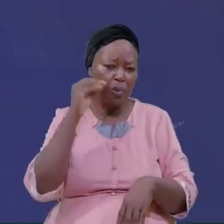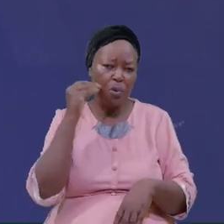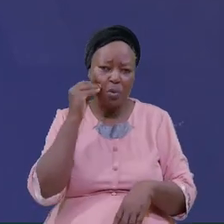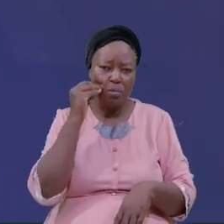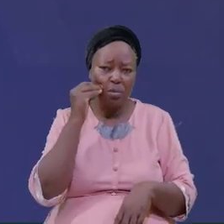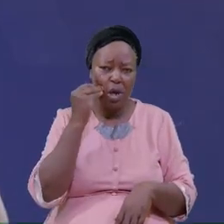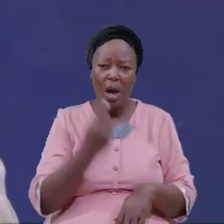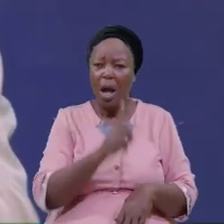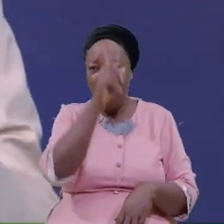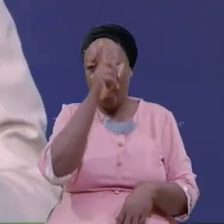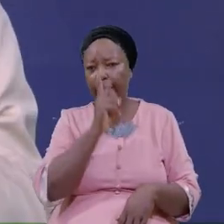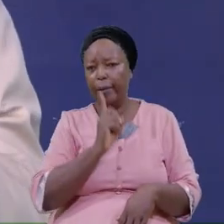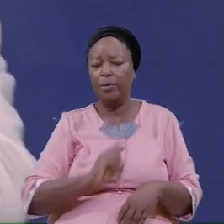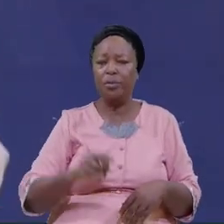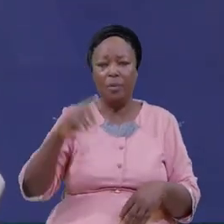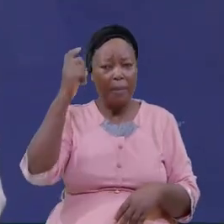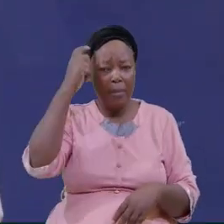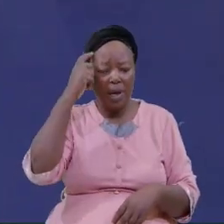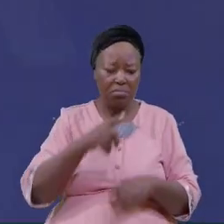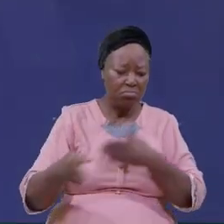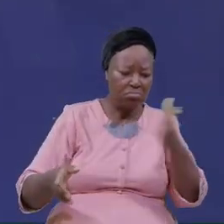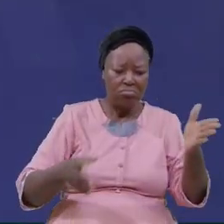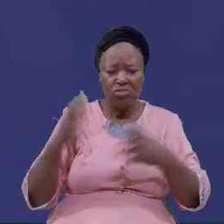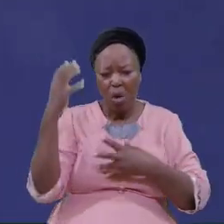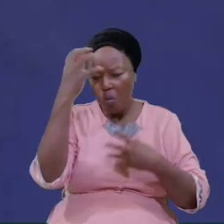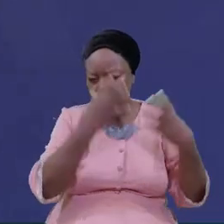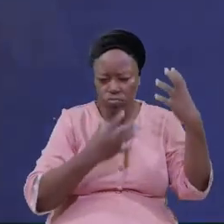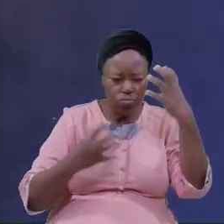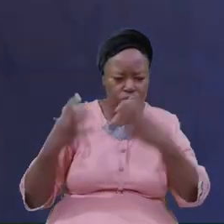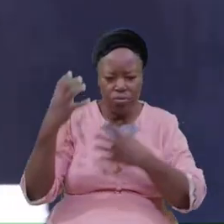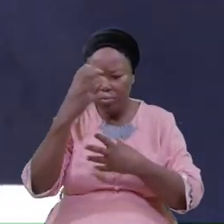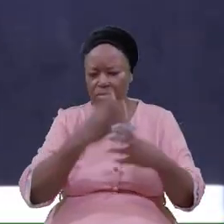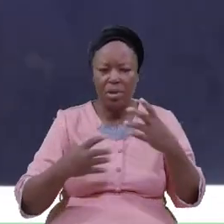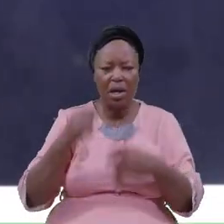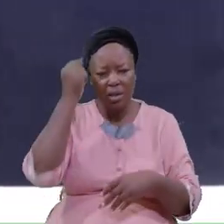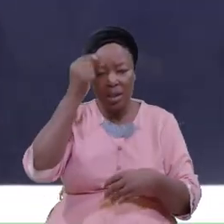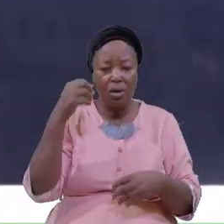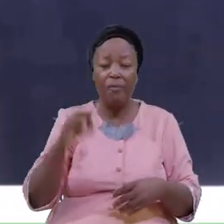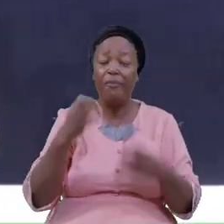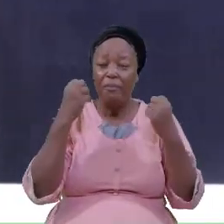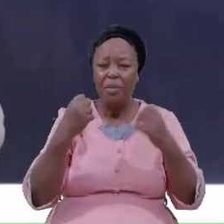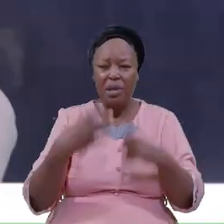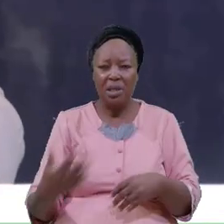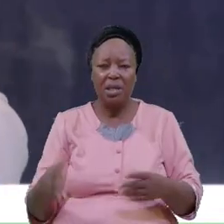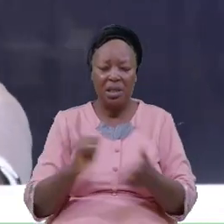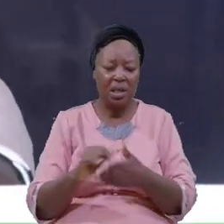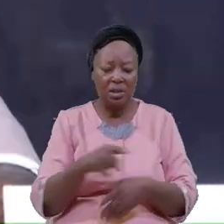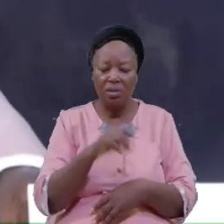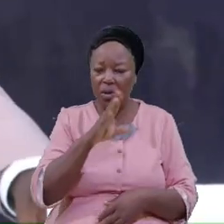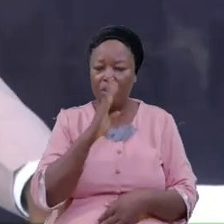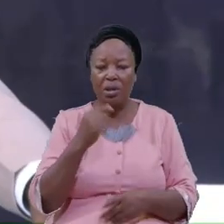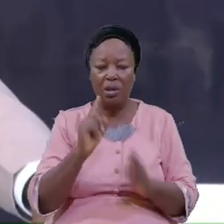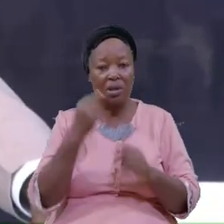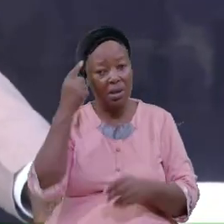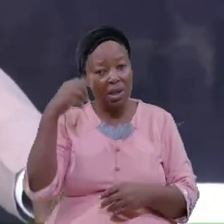minds run here and there and think of many things they should not be thinking about. Les pensées oisives